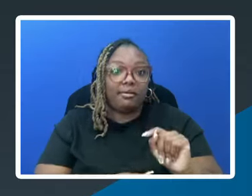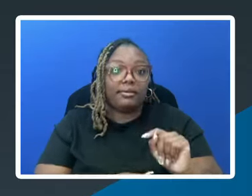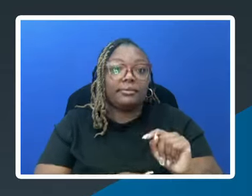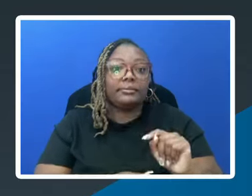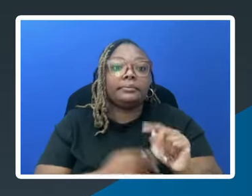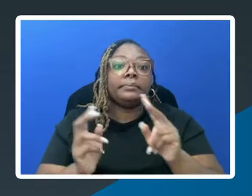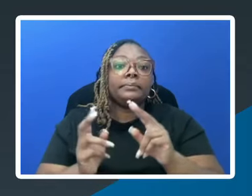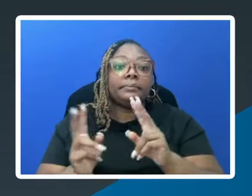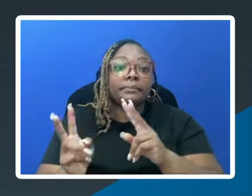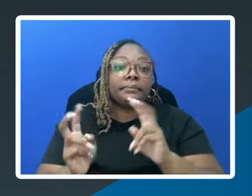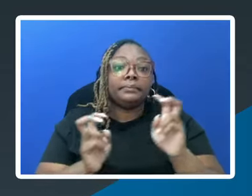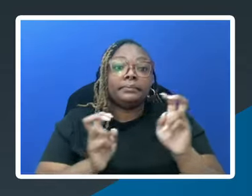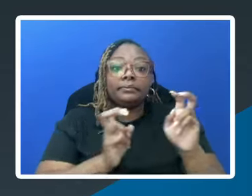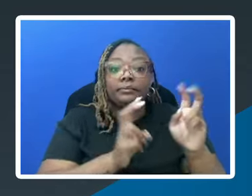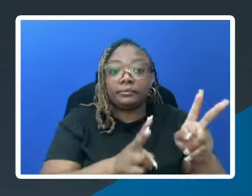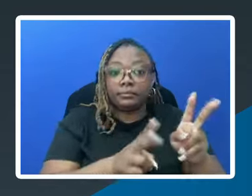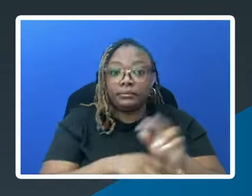That's it.